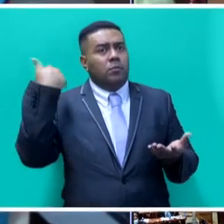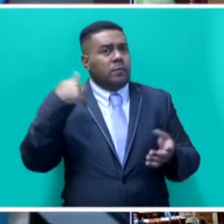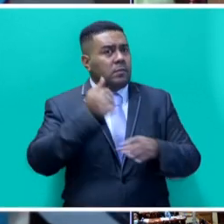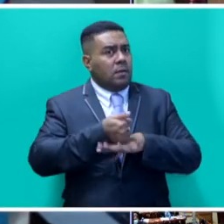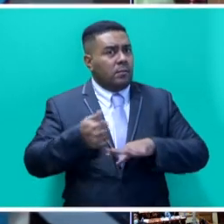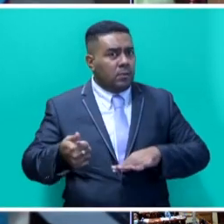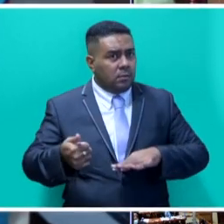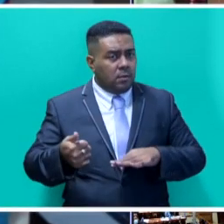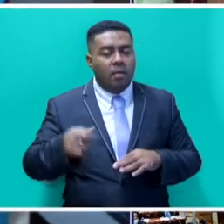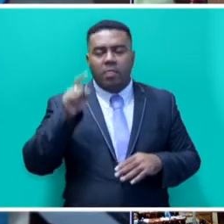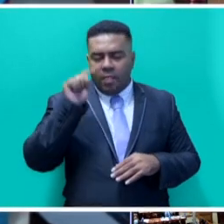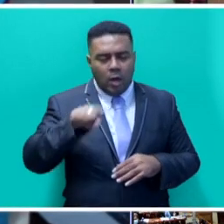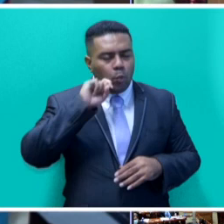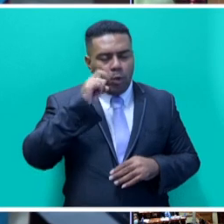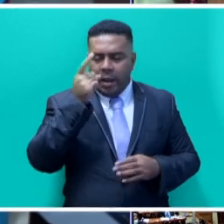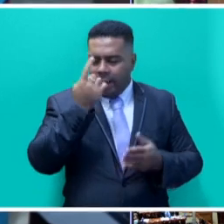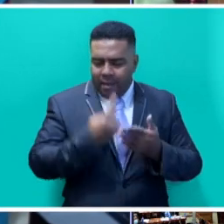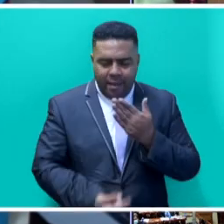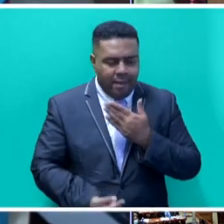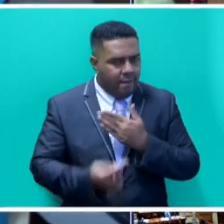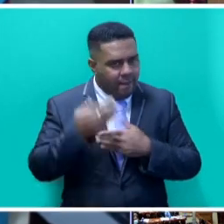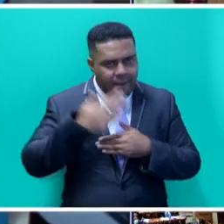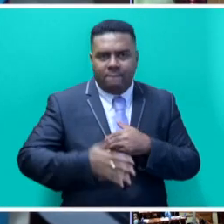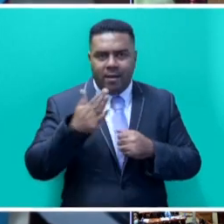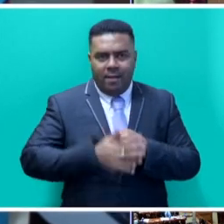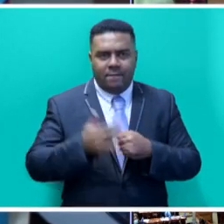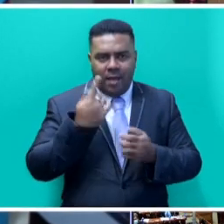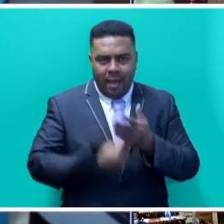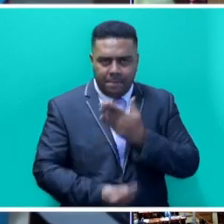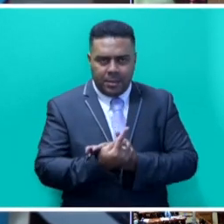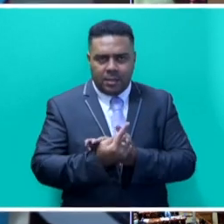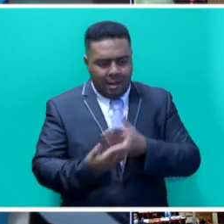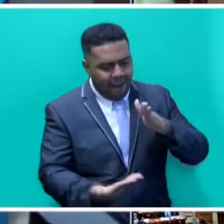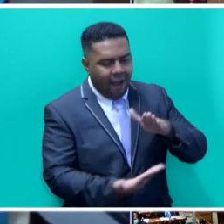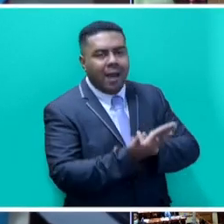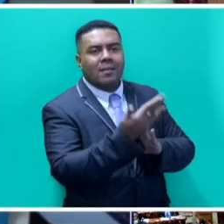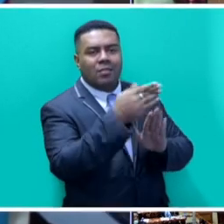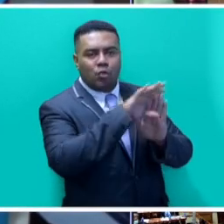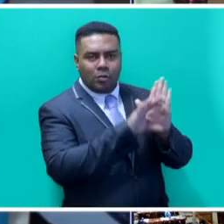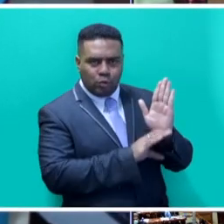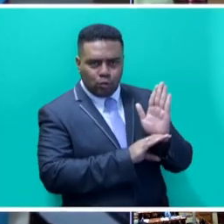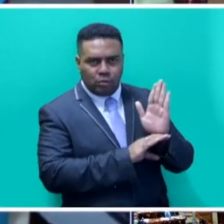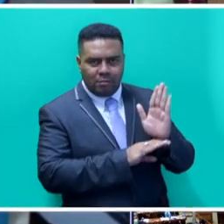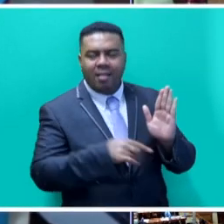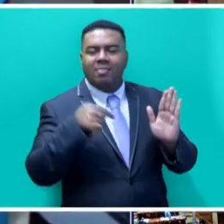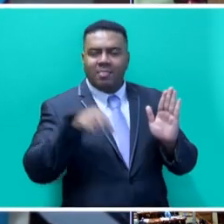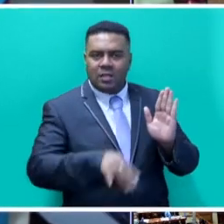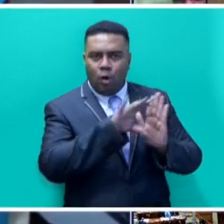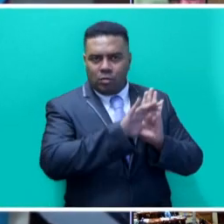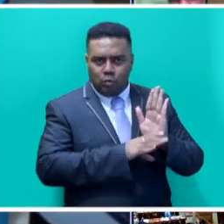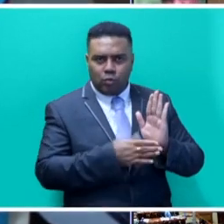That will never happen. That can never happen with this constitution. This constitution guarantees.